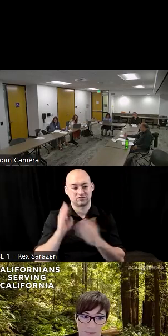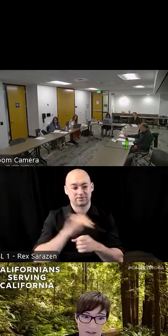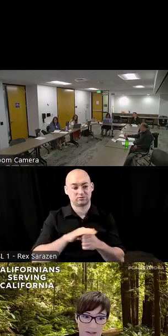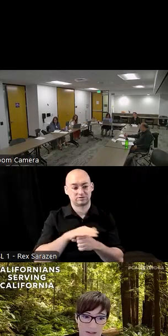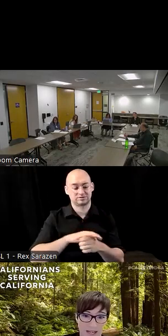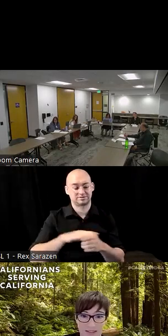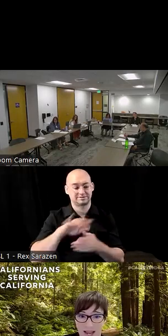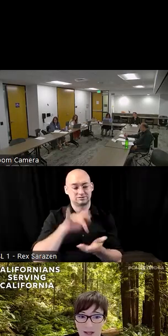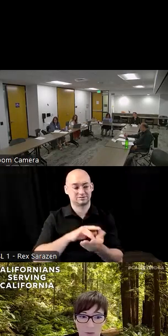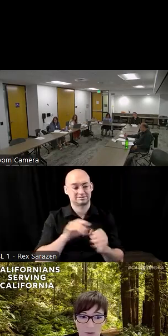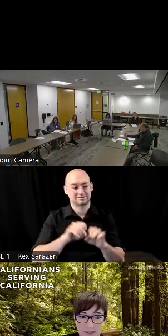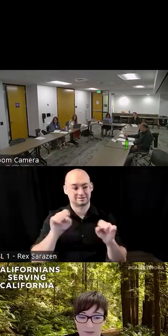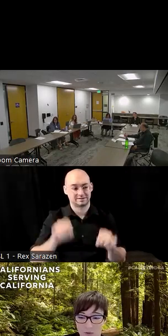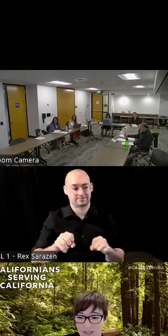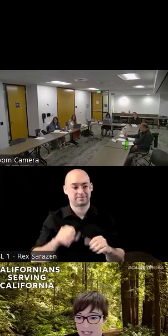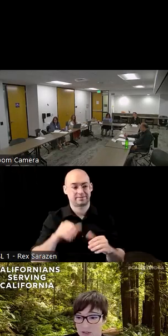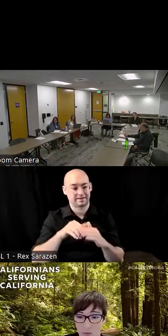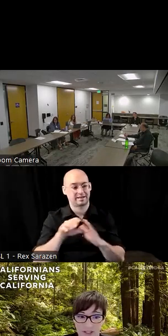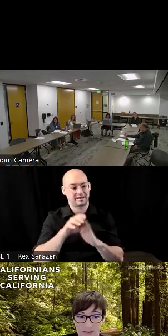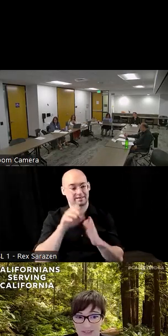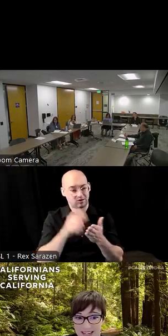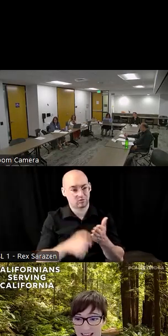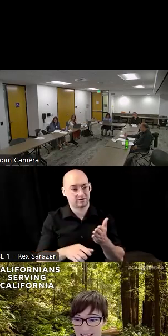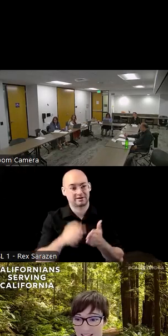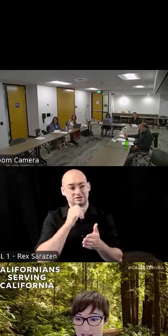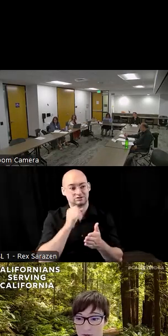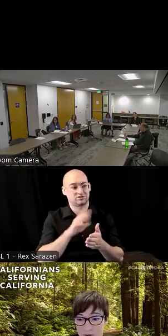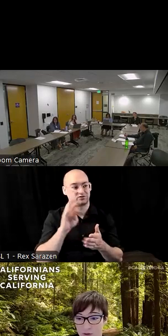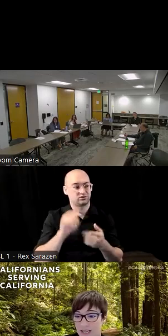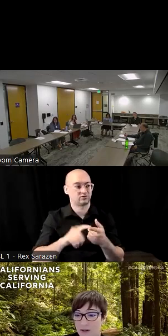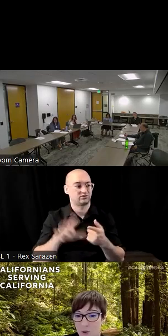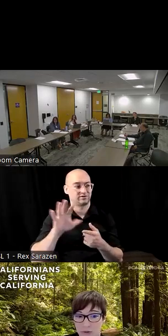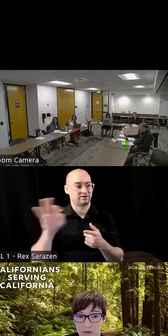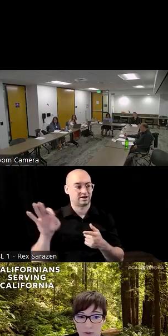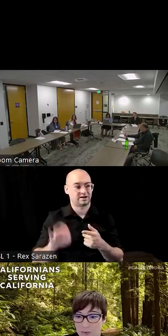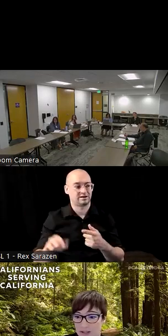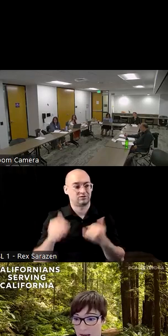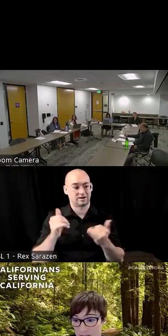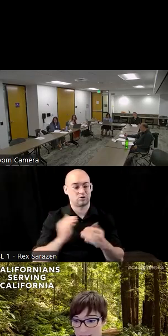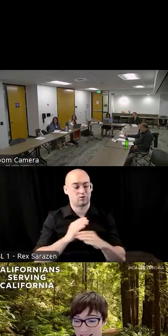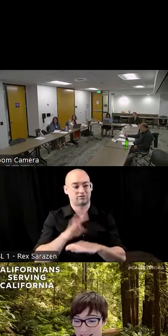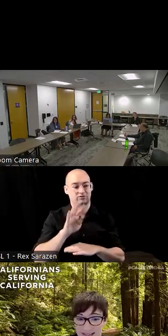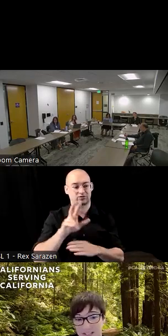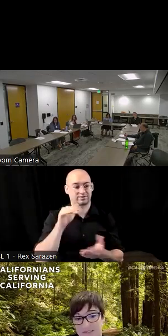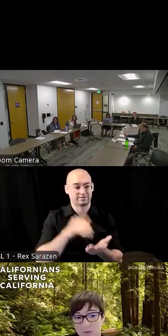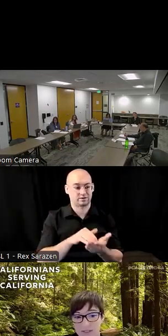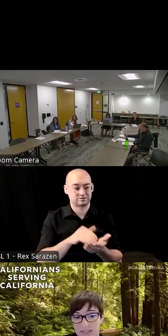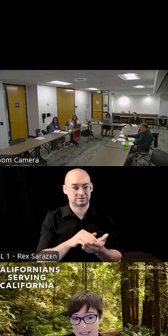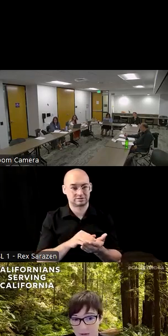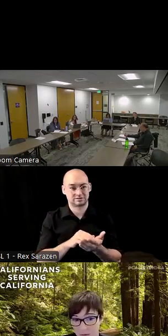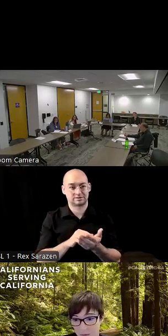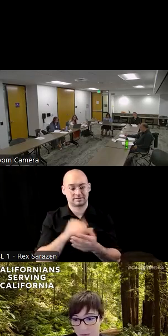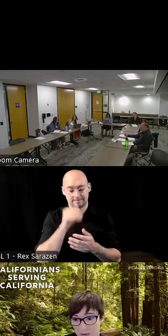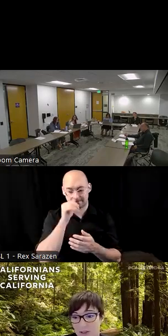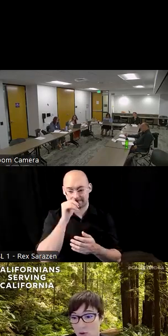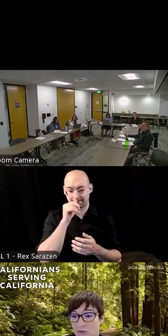system. In the category of individuals aged 40 to 59, there's currently a little over 43,000, and individuals 60